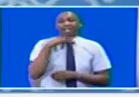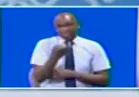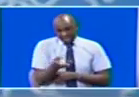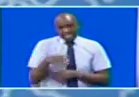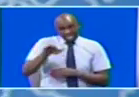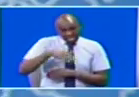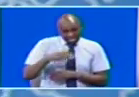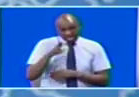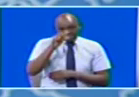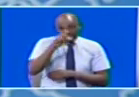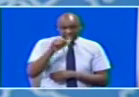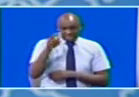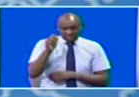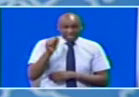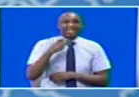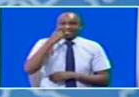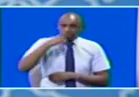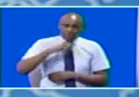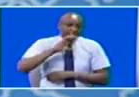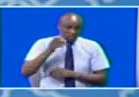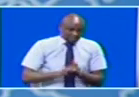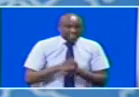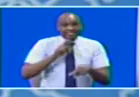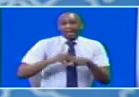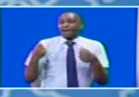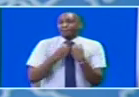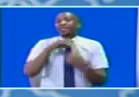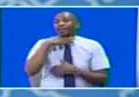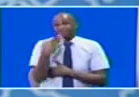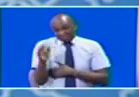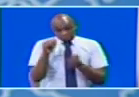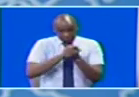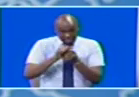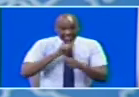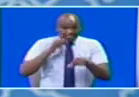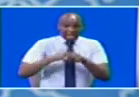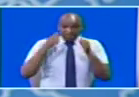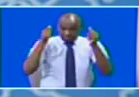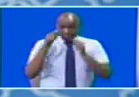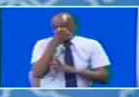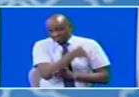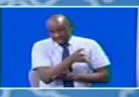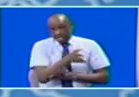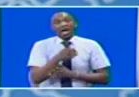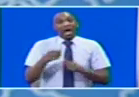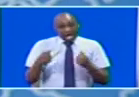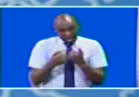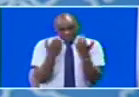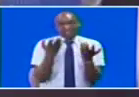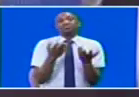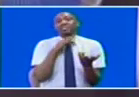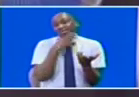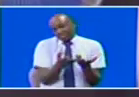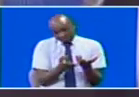location in Zambani Ward, Kitui County, following her sudden death on Friday during demonstrations which turned chaotic. The leaders,